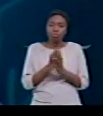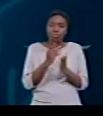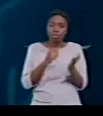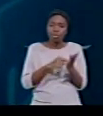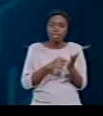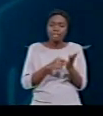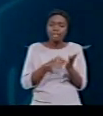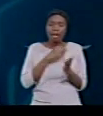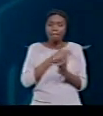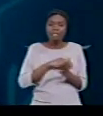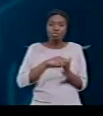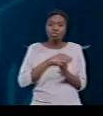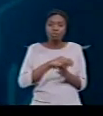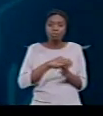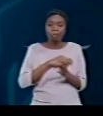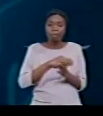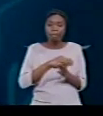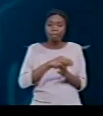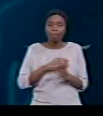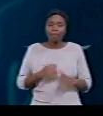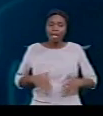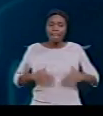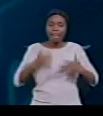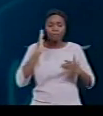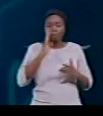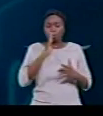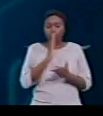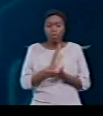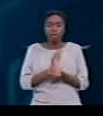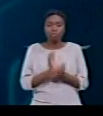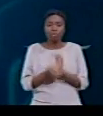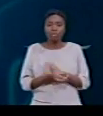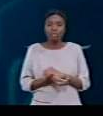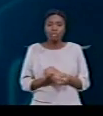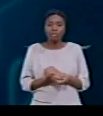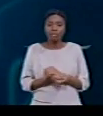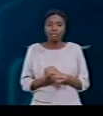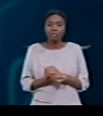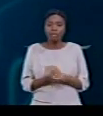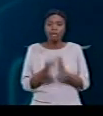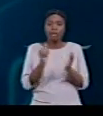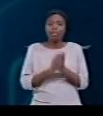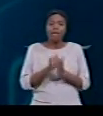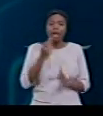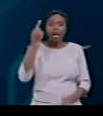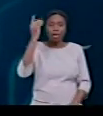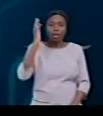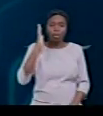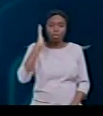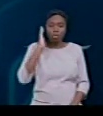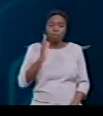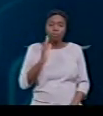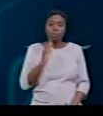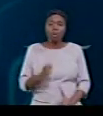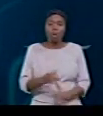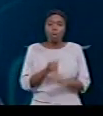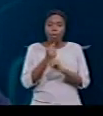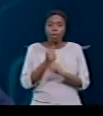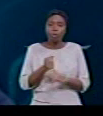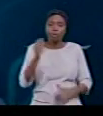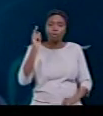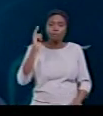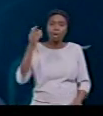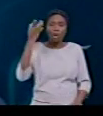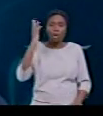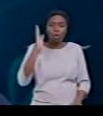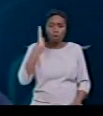ministry, lives are going to be touched. That God will hold it. That God will